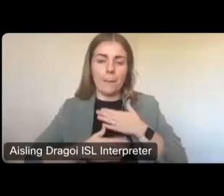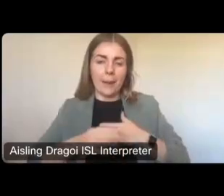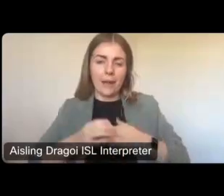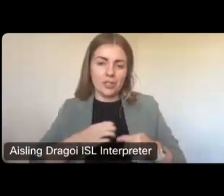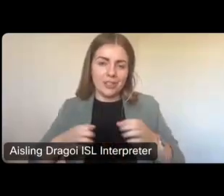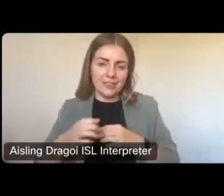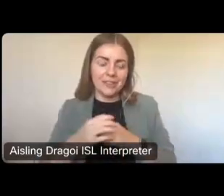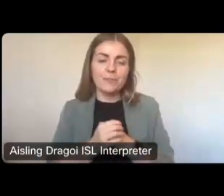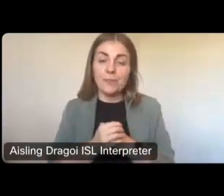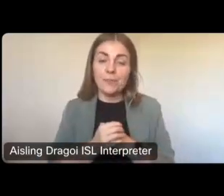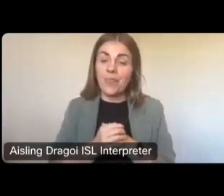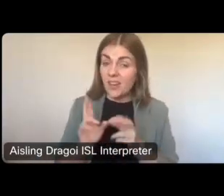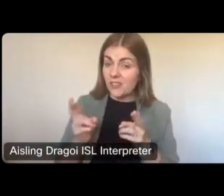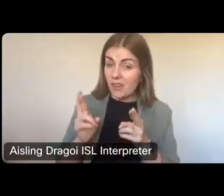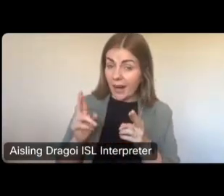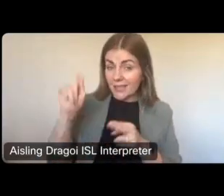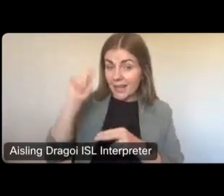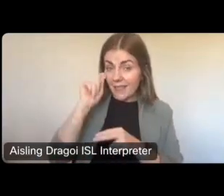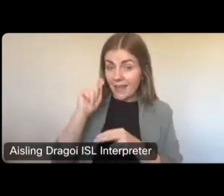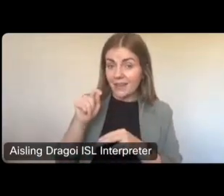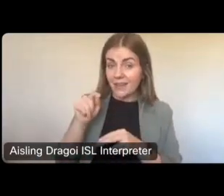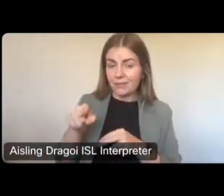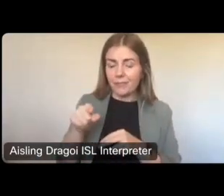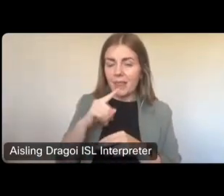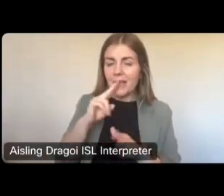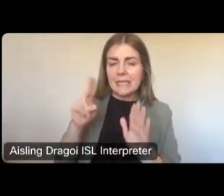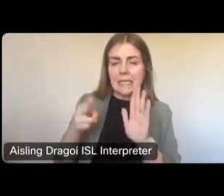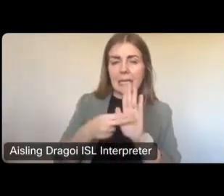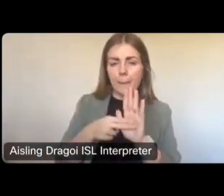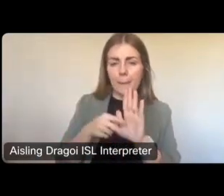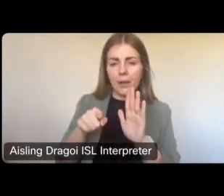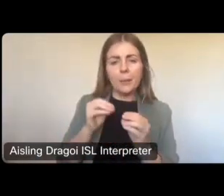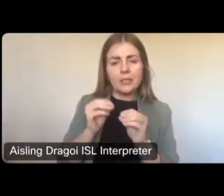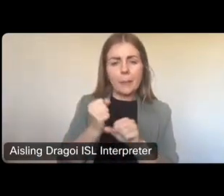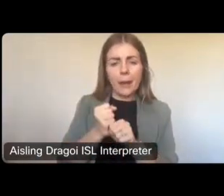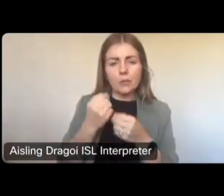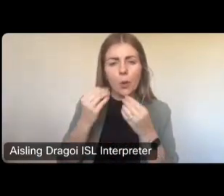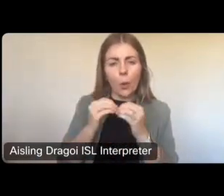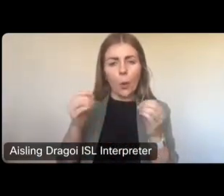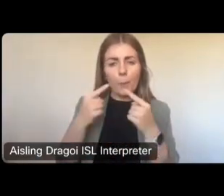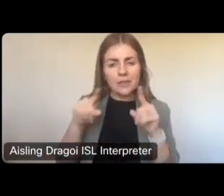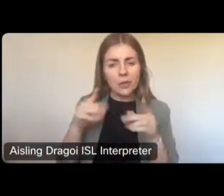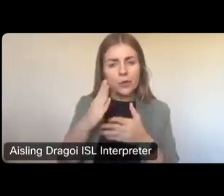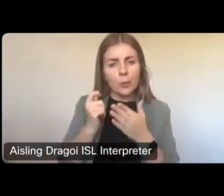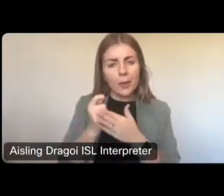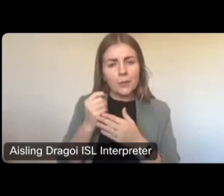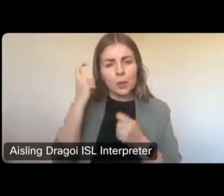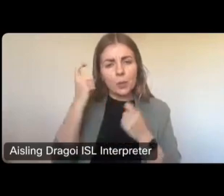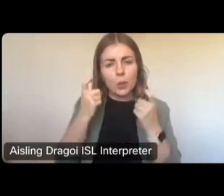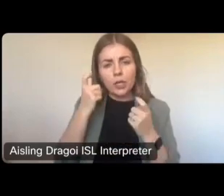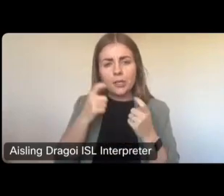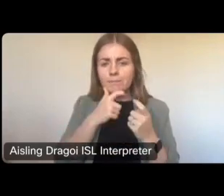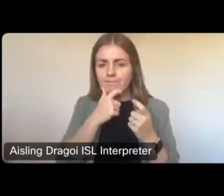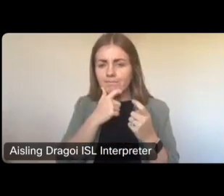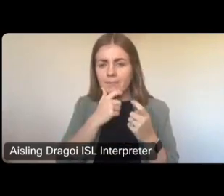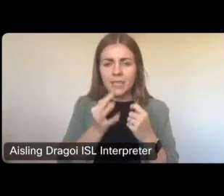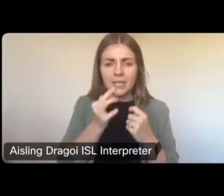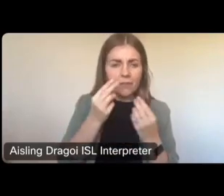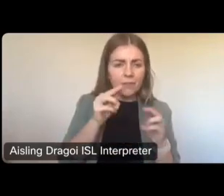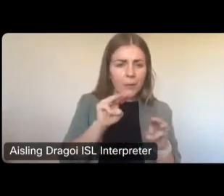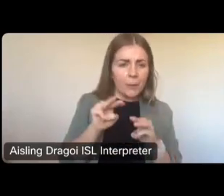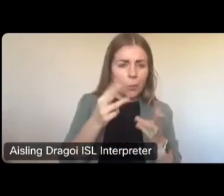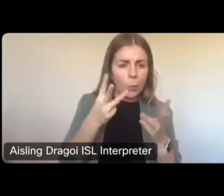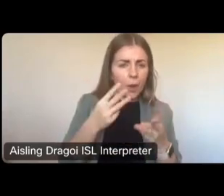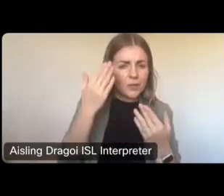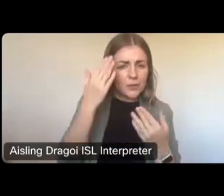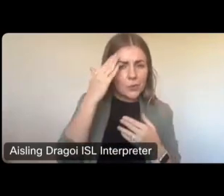that you mentioned around open disclosure, sometimes we make assumptions around whether people want to know or how they might respond to us being open